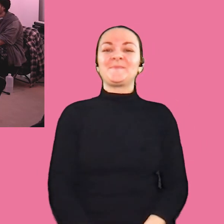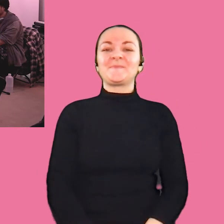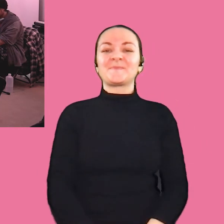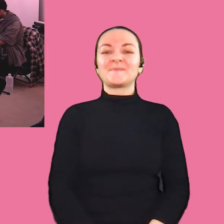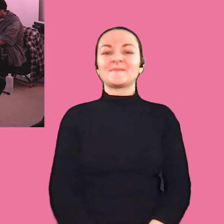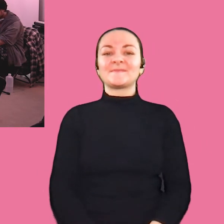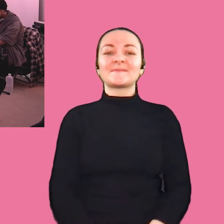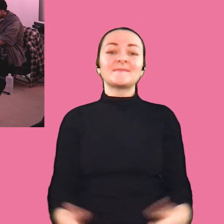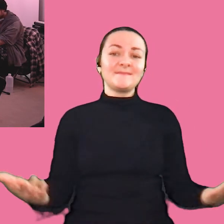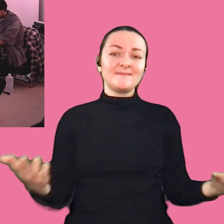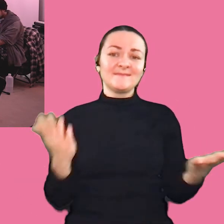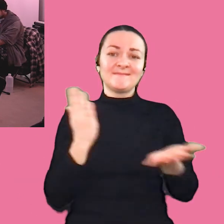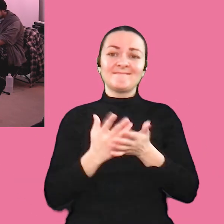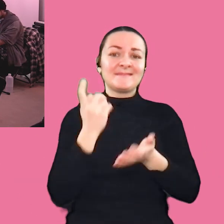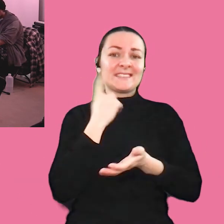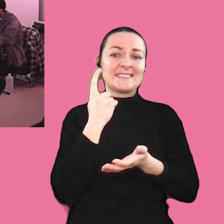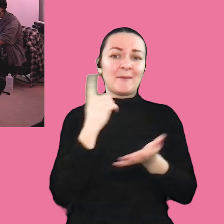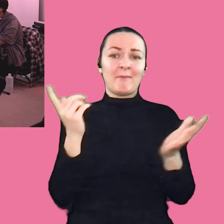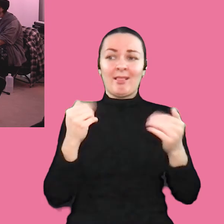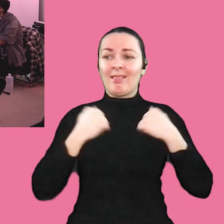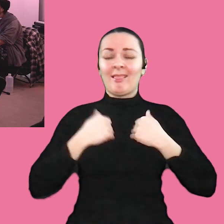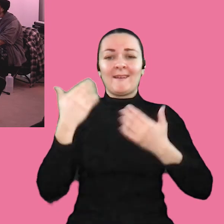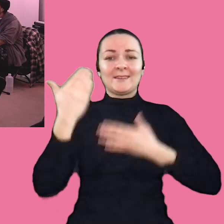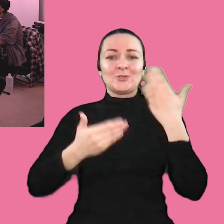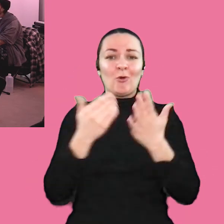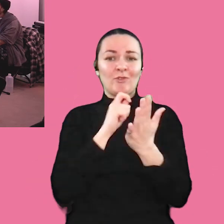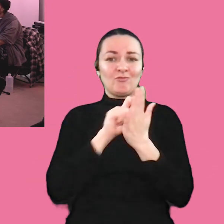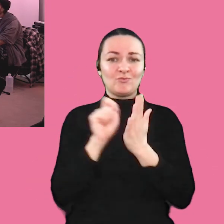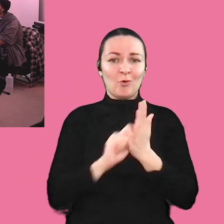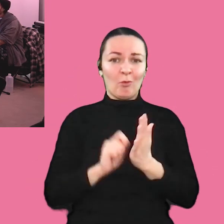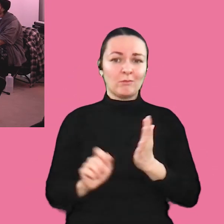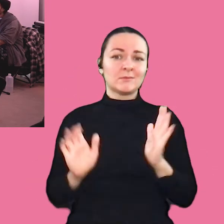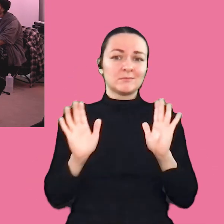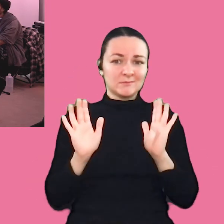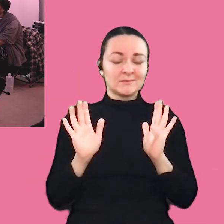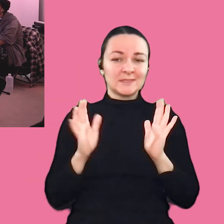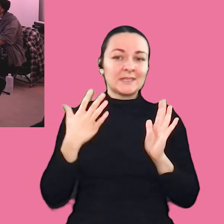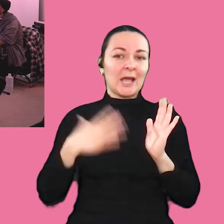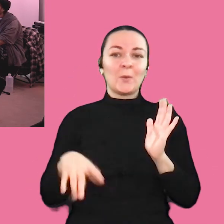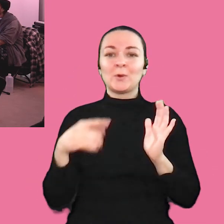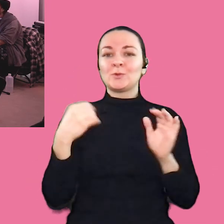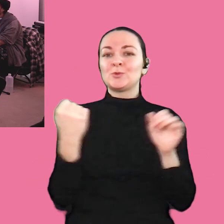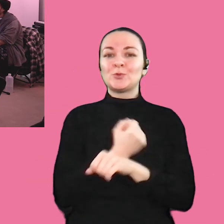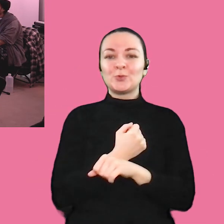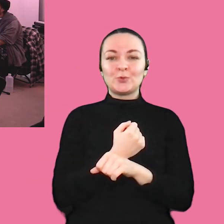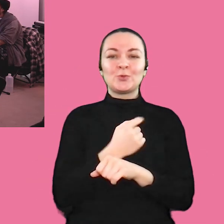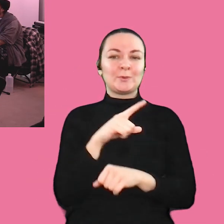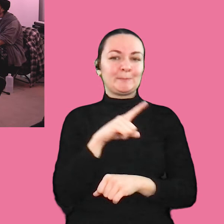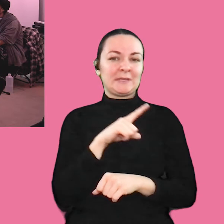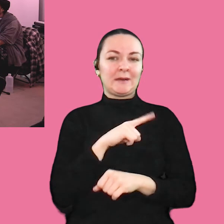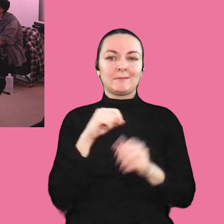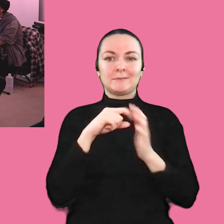Okay. I guess in its simplest terms, I wrote a story, but I think what I wanted to do is,